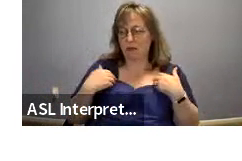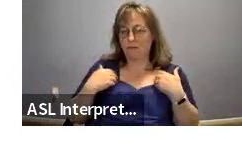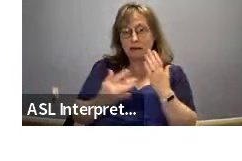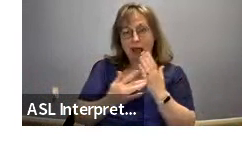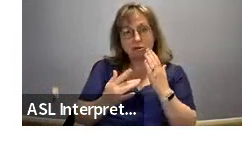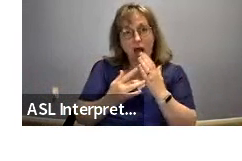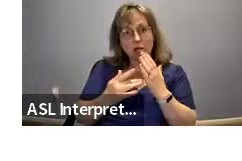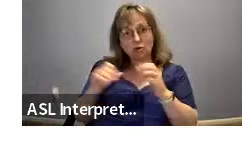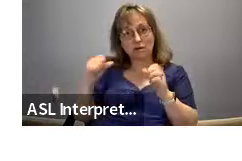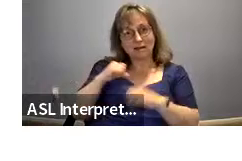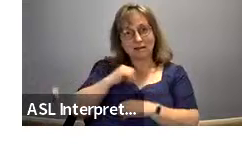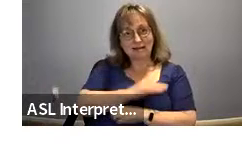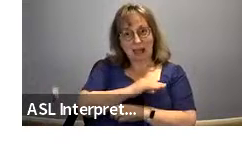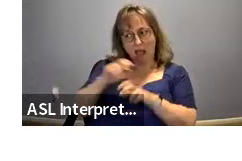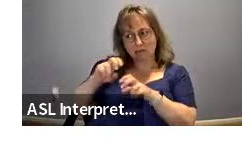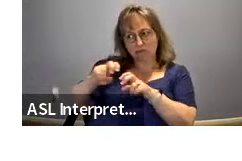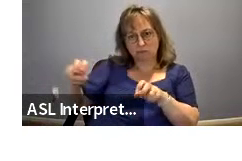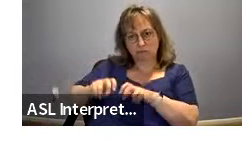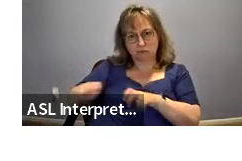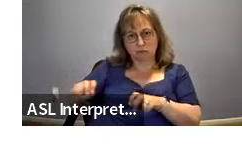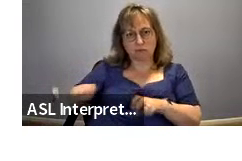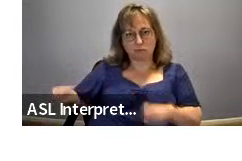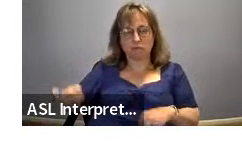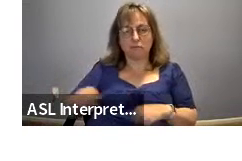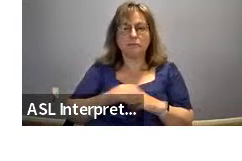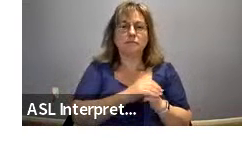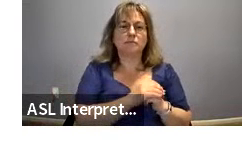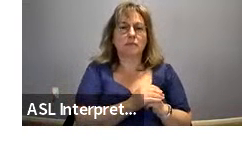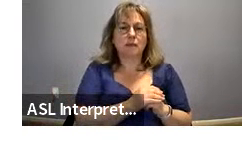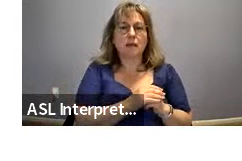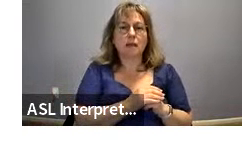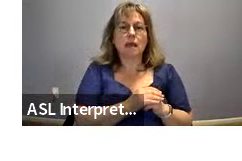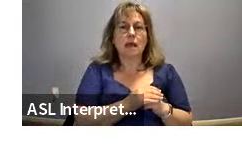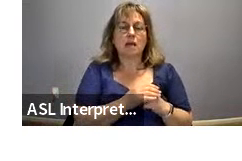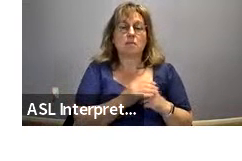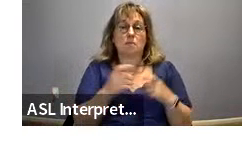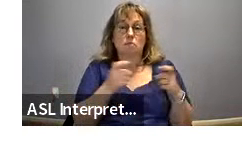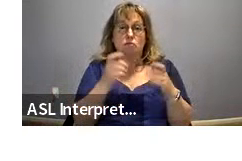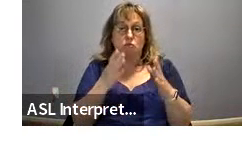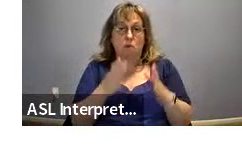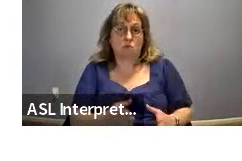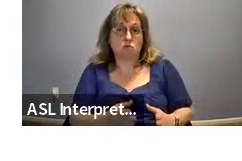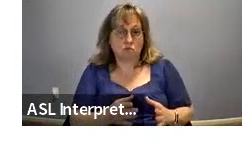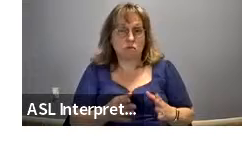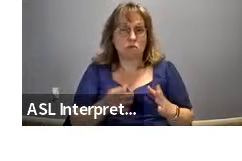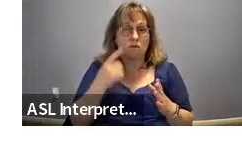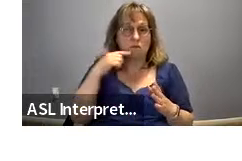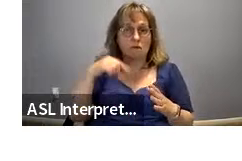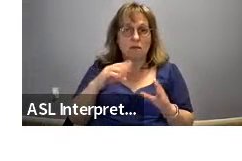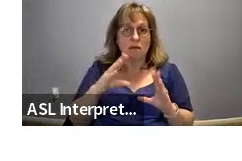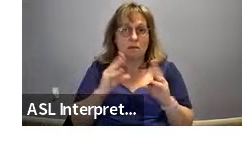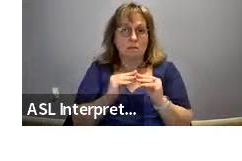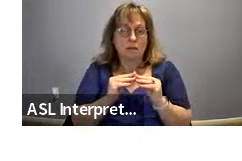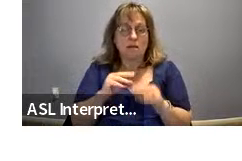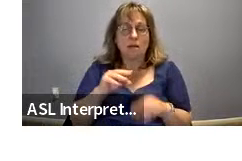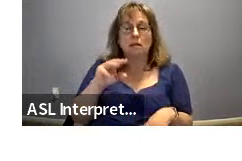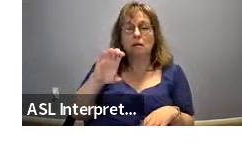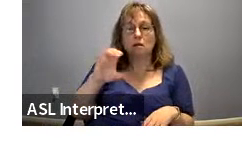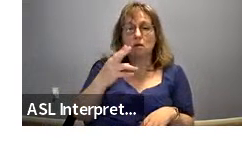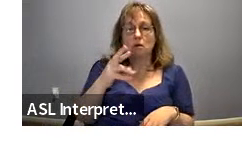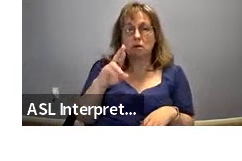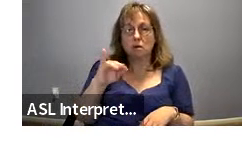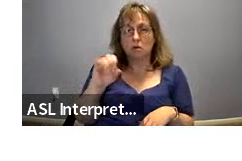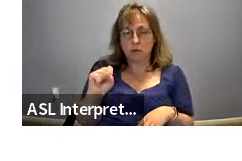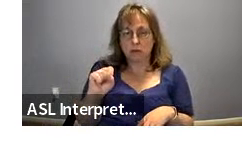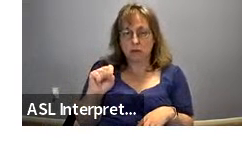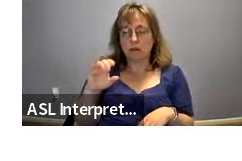screen right now, led by our wonderful director, Chris Bailey. So I'm going to turn it over to Chris,